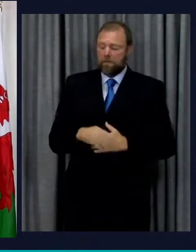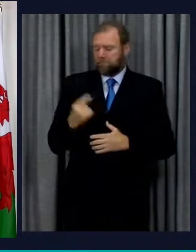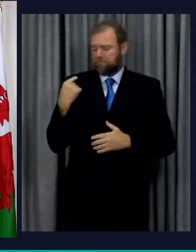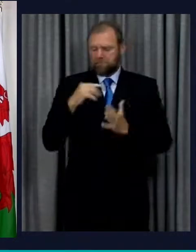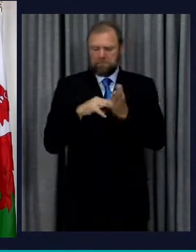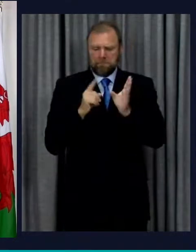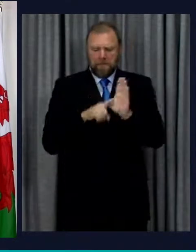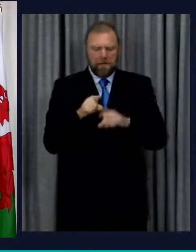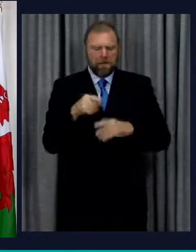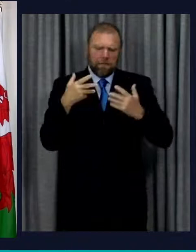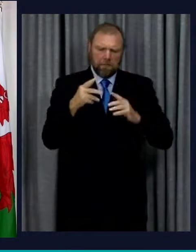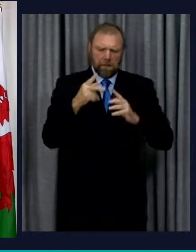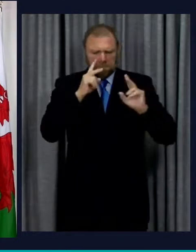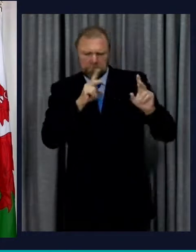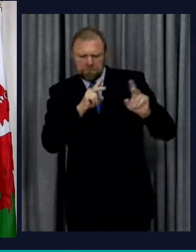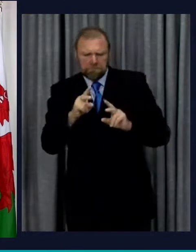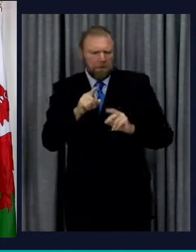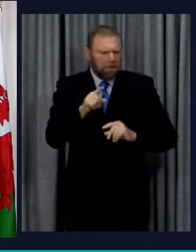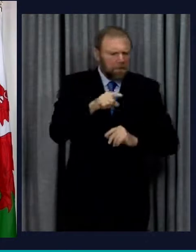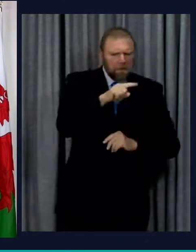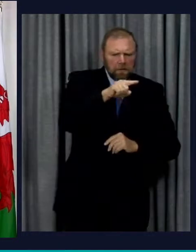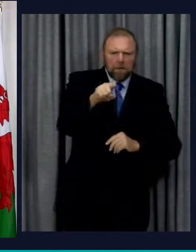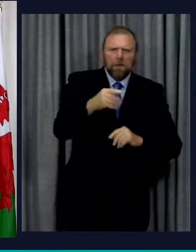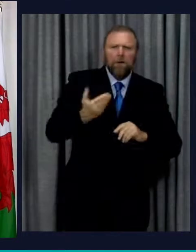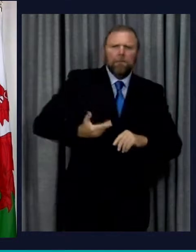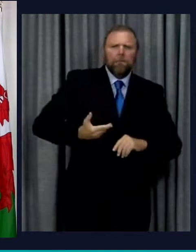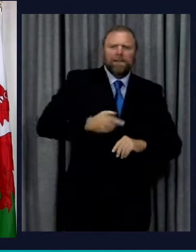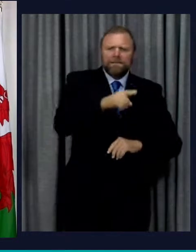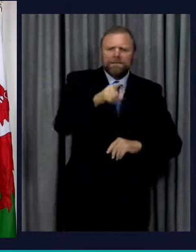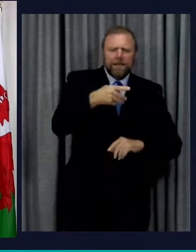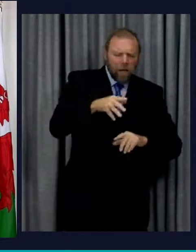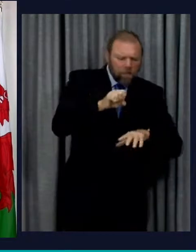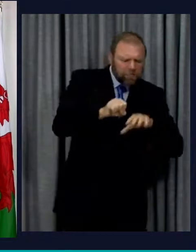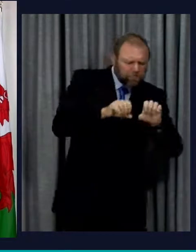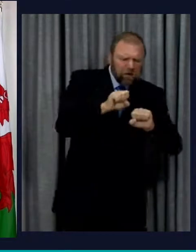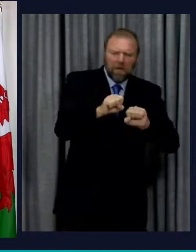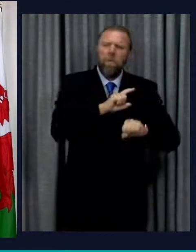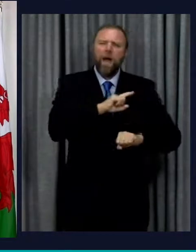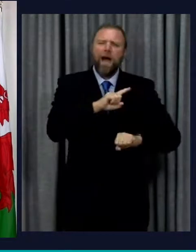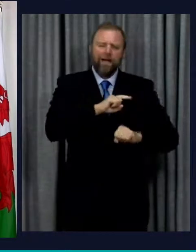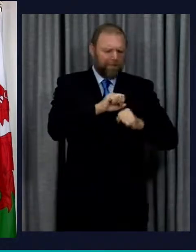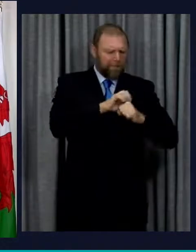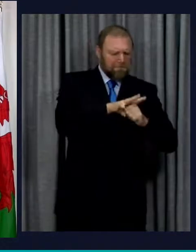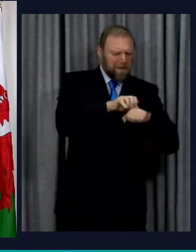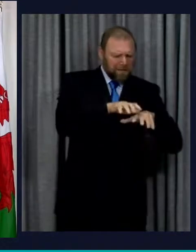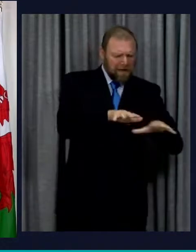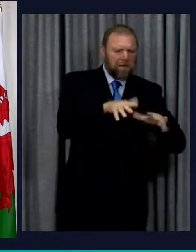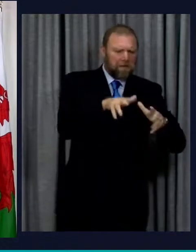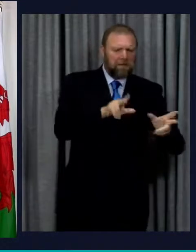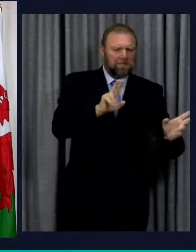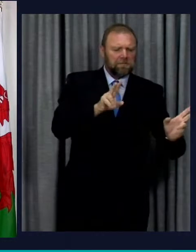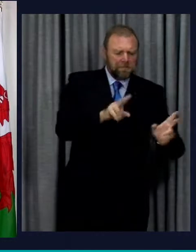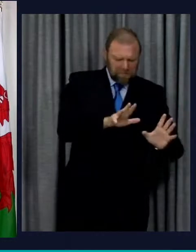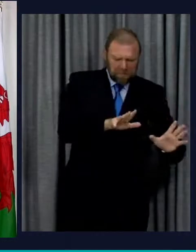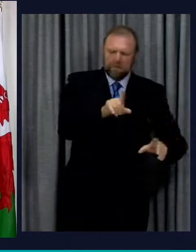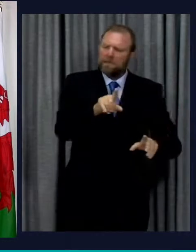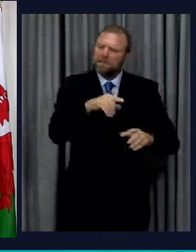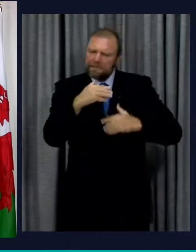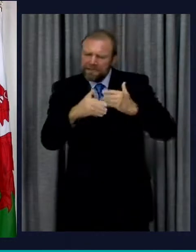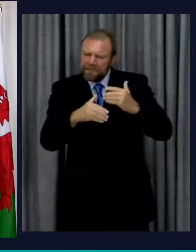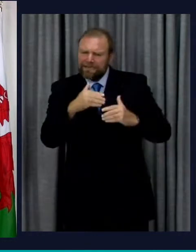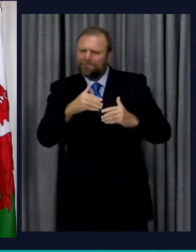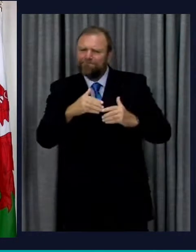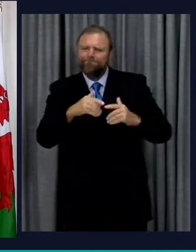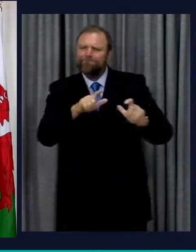the challenges that some businesses face in grappling with the tail end of the pandemic and the early volatility and still uncertainty about the